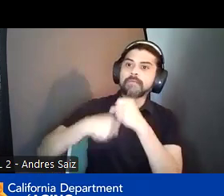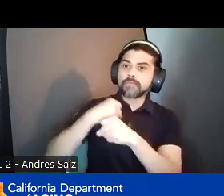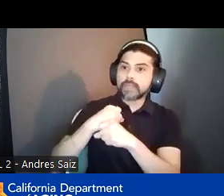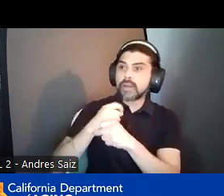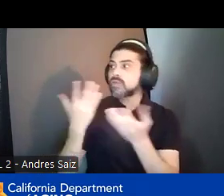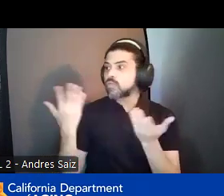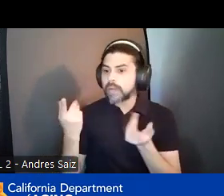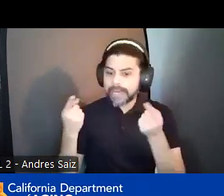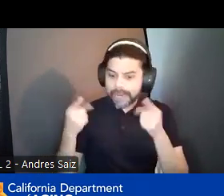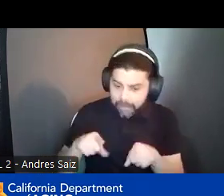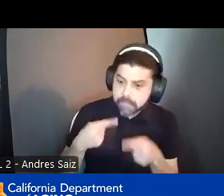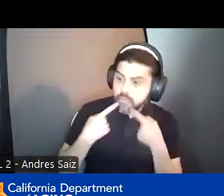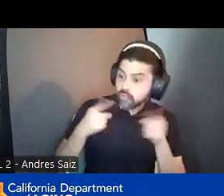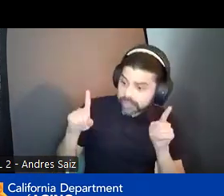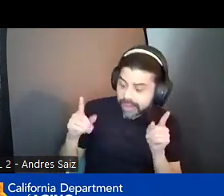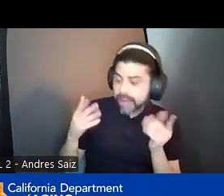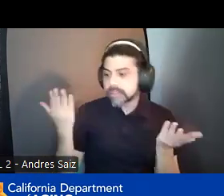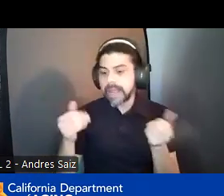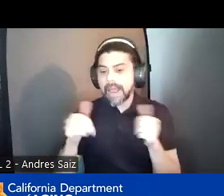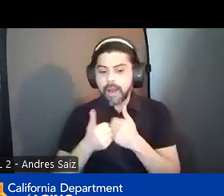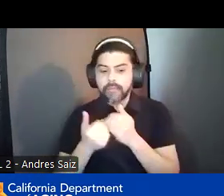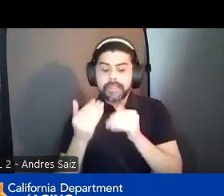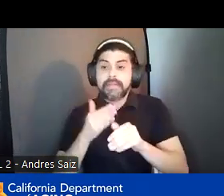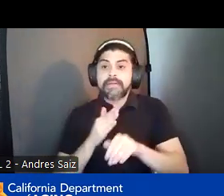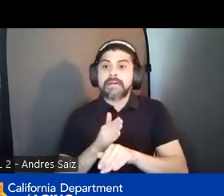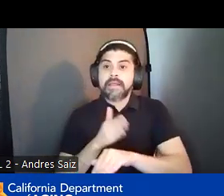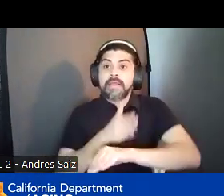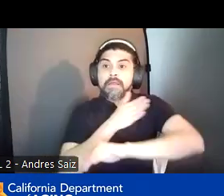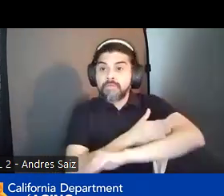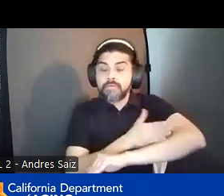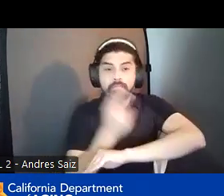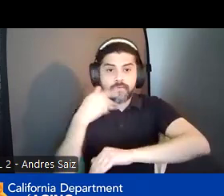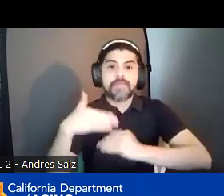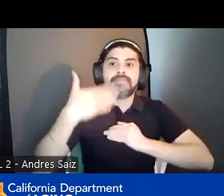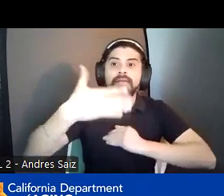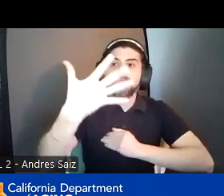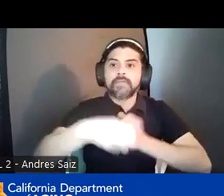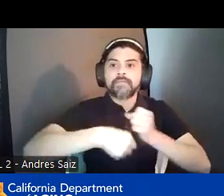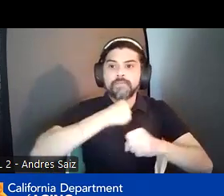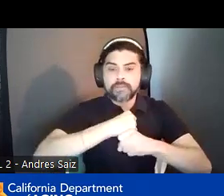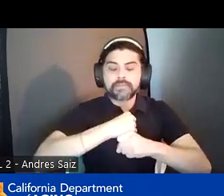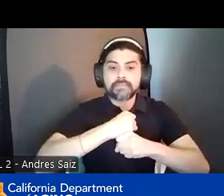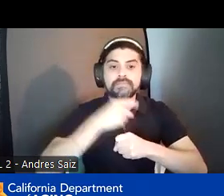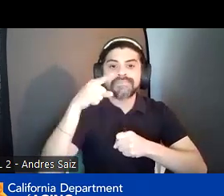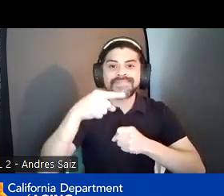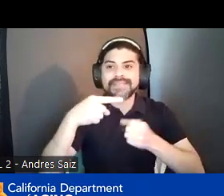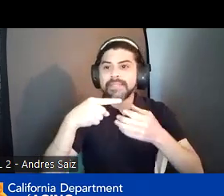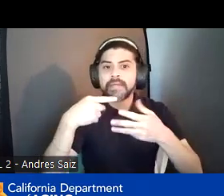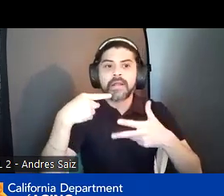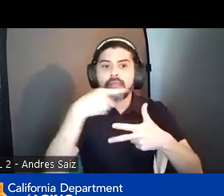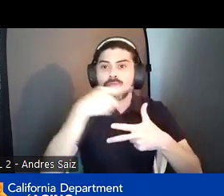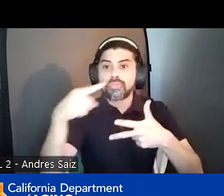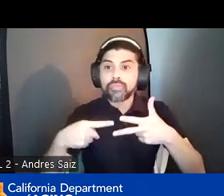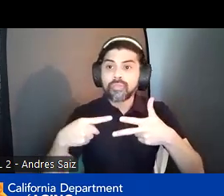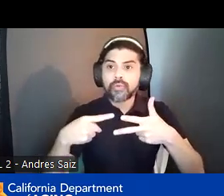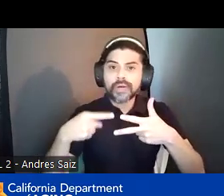guide implementation over the next 5 years. And so this slide outlines the high-level goals of the midpoint evaluation. As I mentioned,